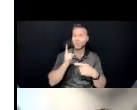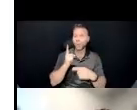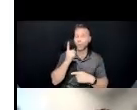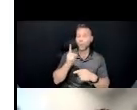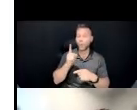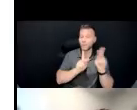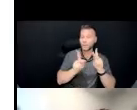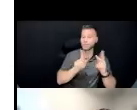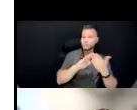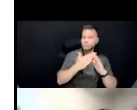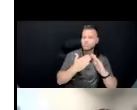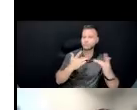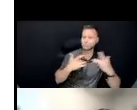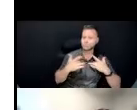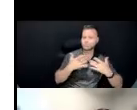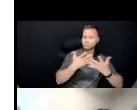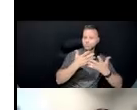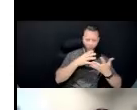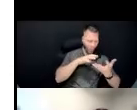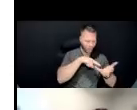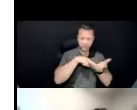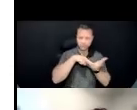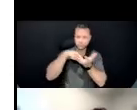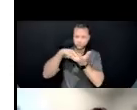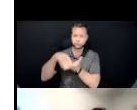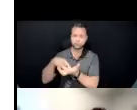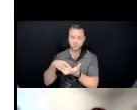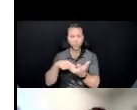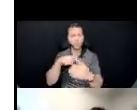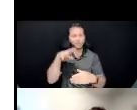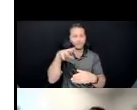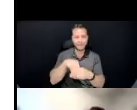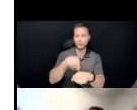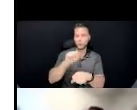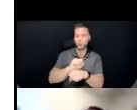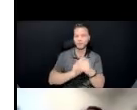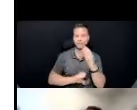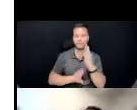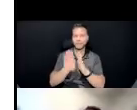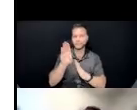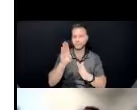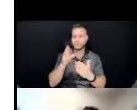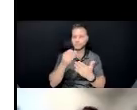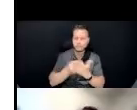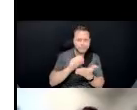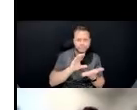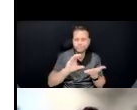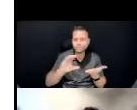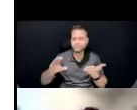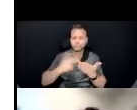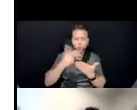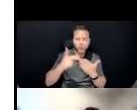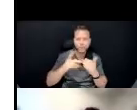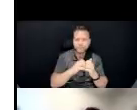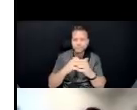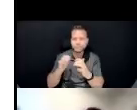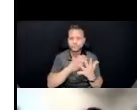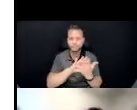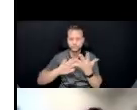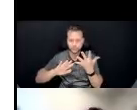sharing in the center of all of that work in that red gear. And then these gears represent sort of